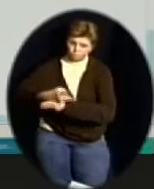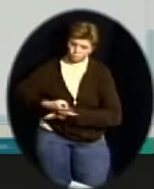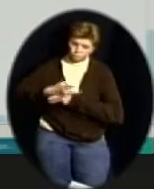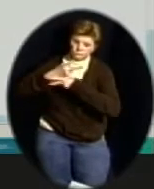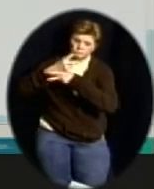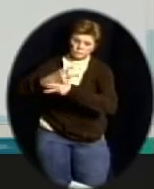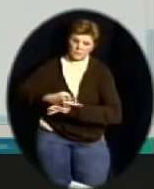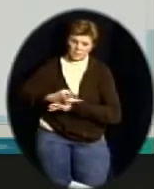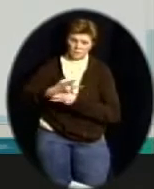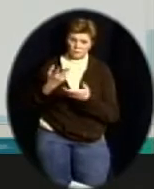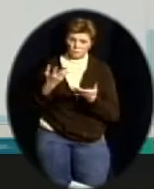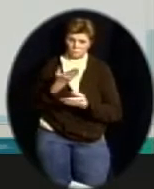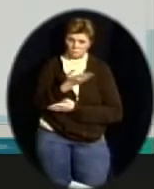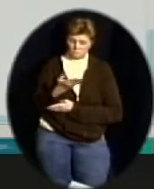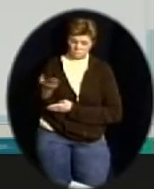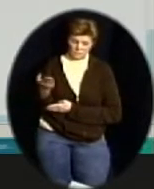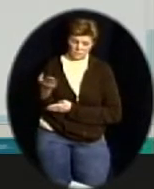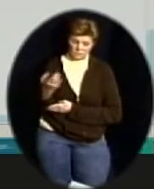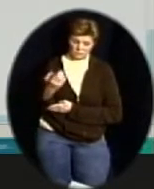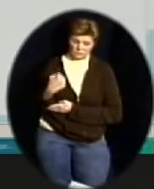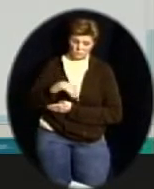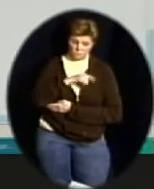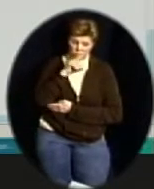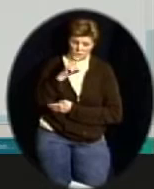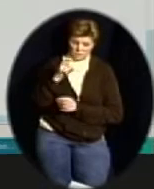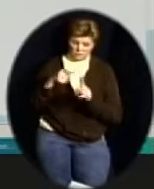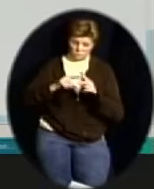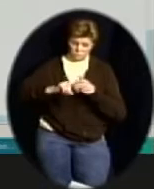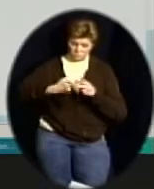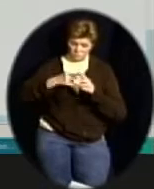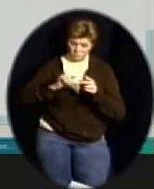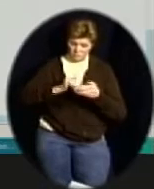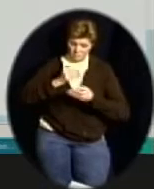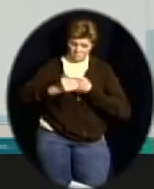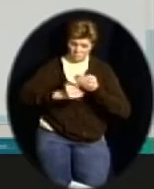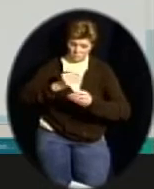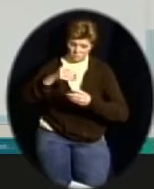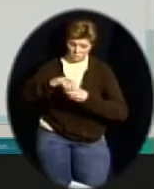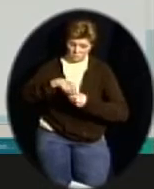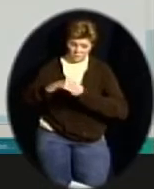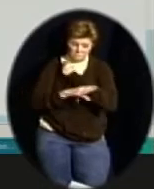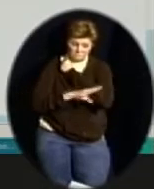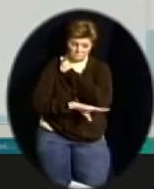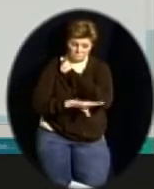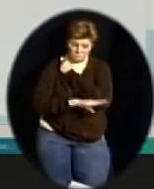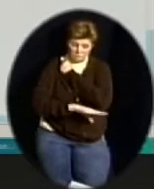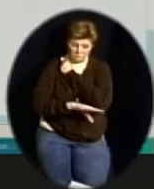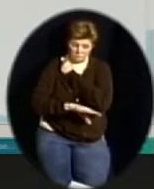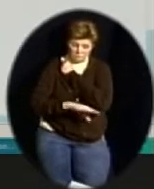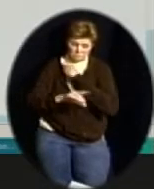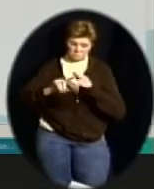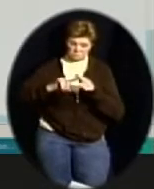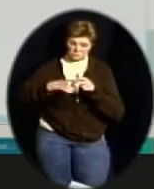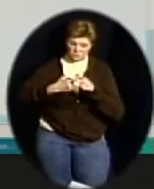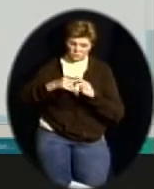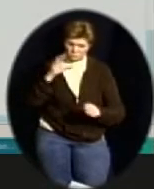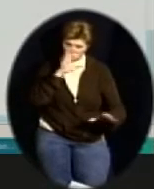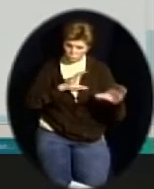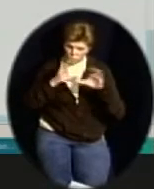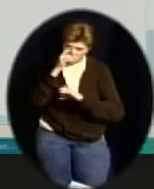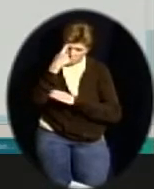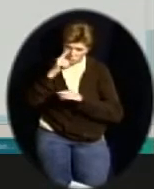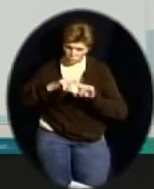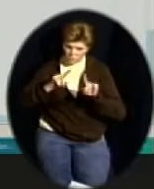start the process in the fall for identifying ways in which we could reduce costs, reduce programs and